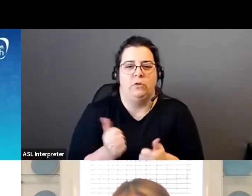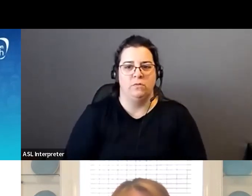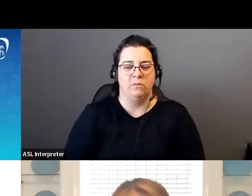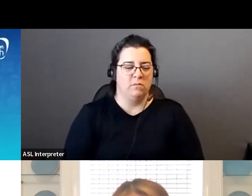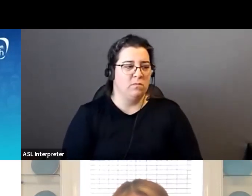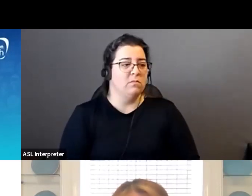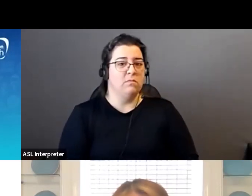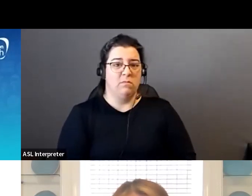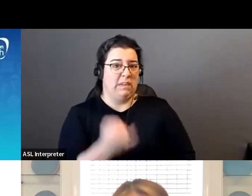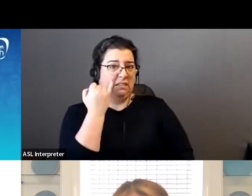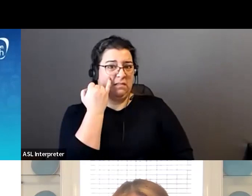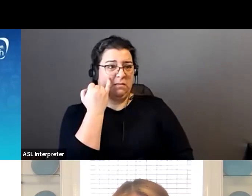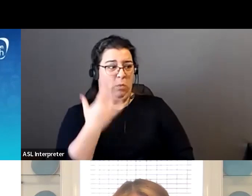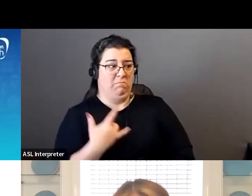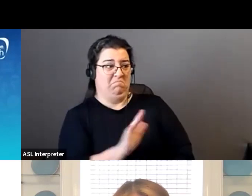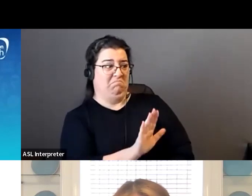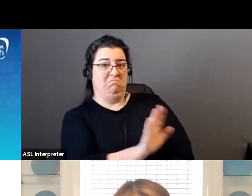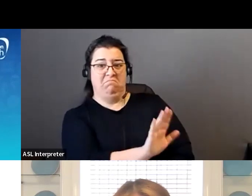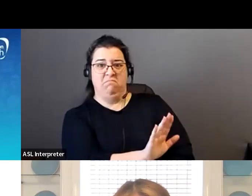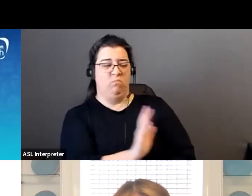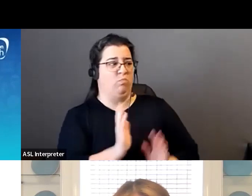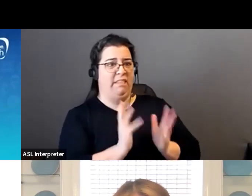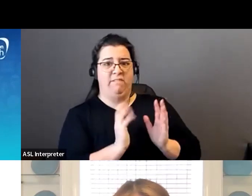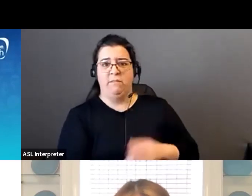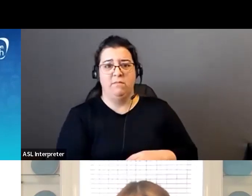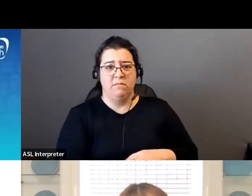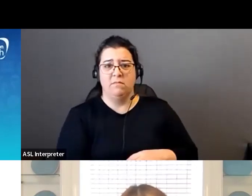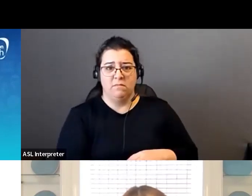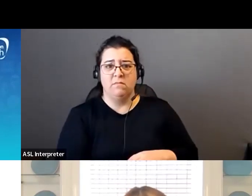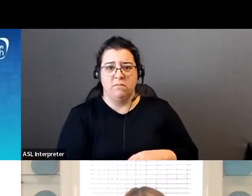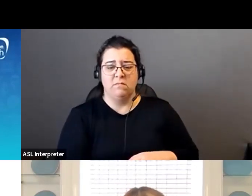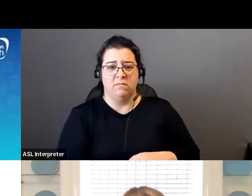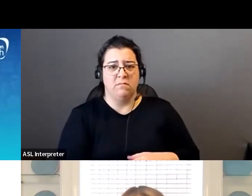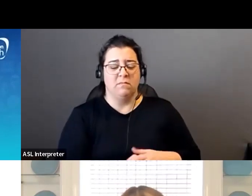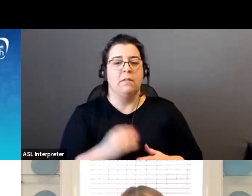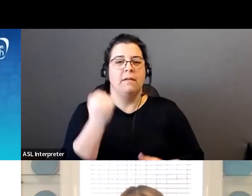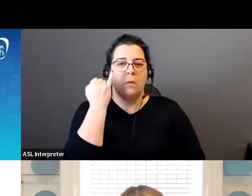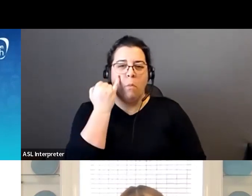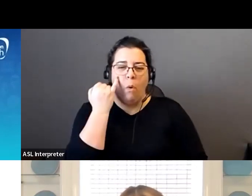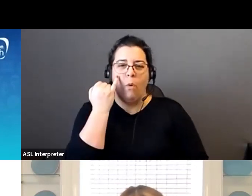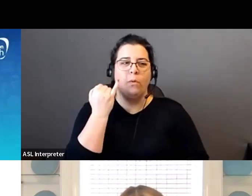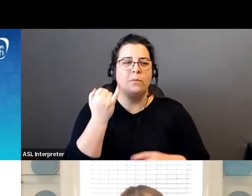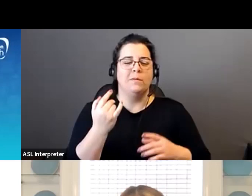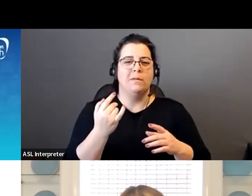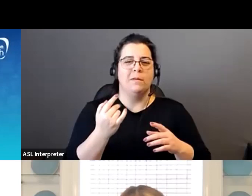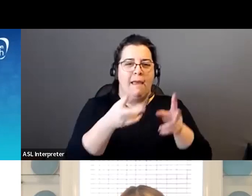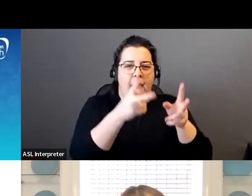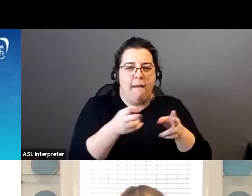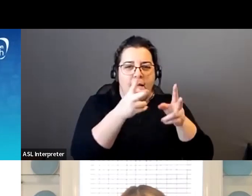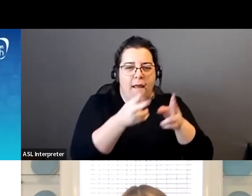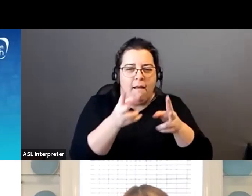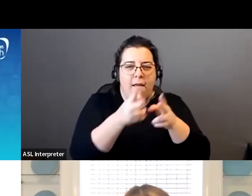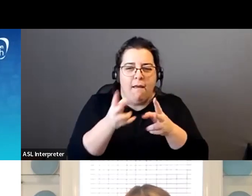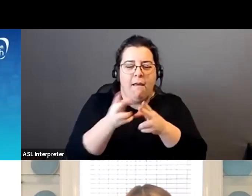it. Okay. I don't want to edit too much because it can take away from the natural flow of the conversation. And again,